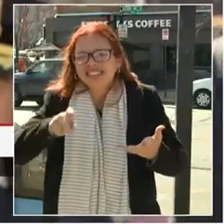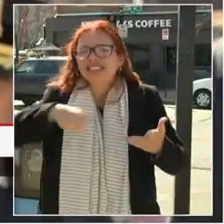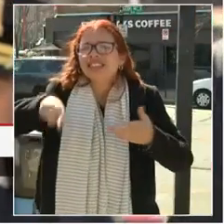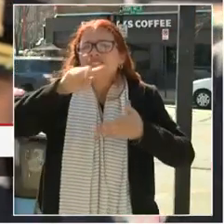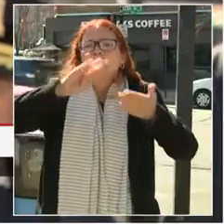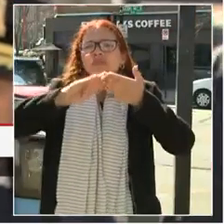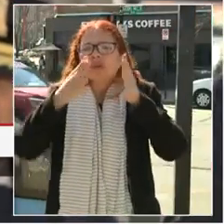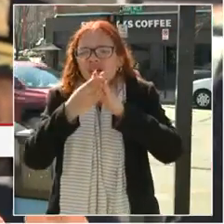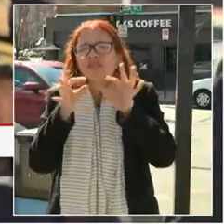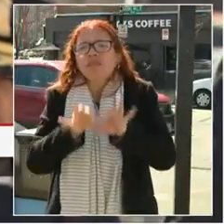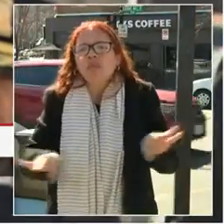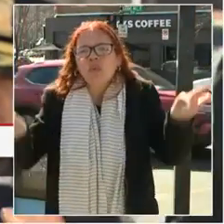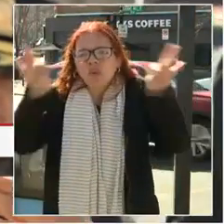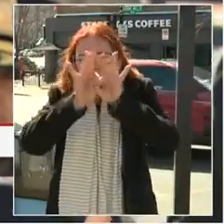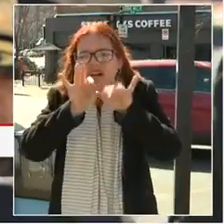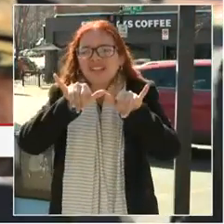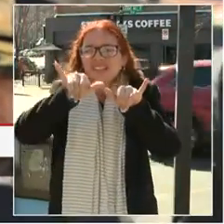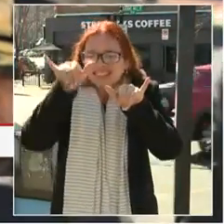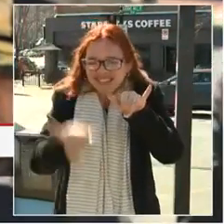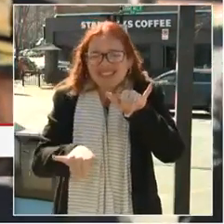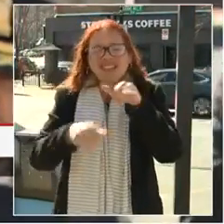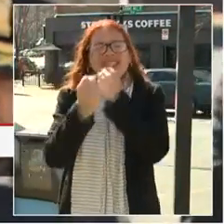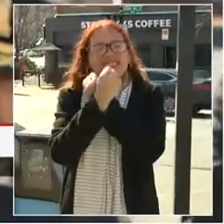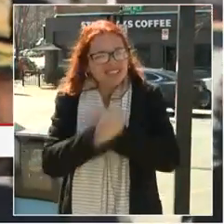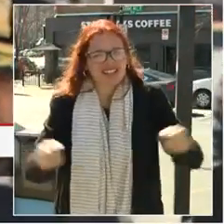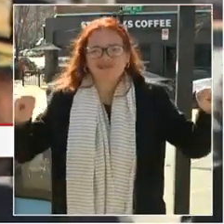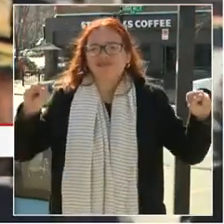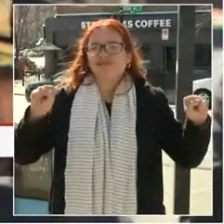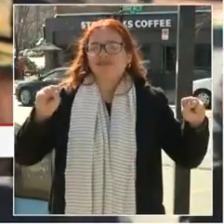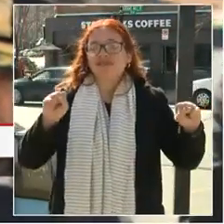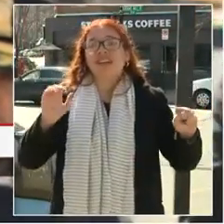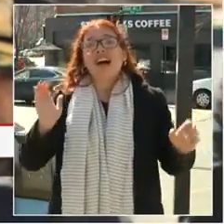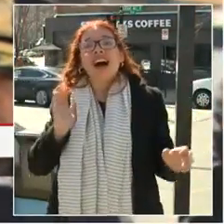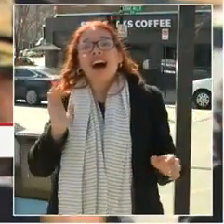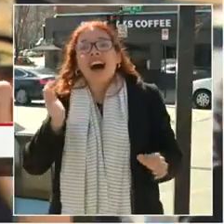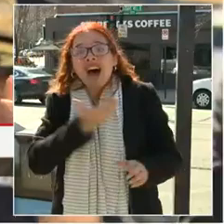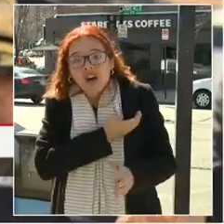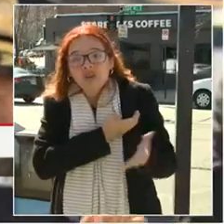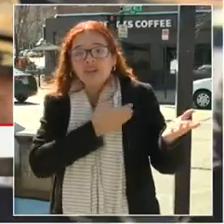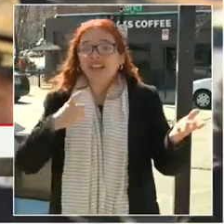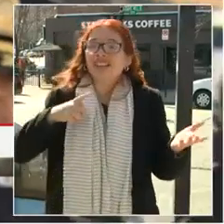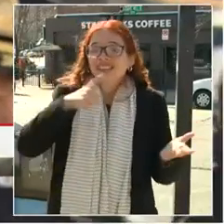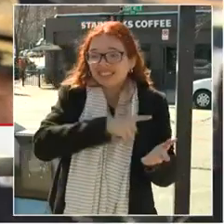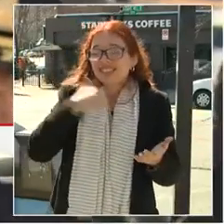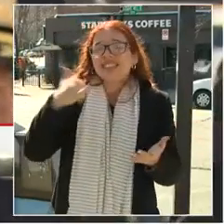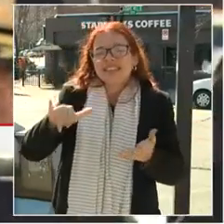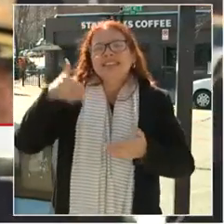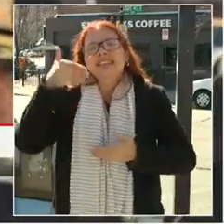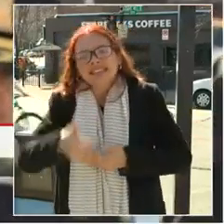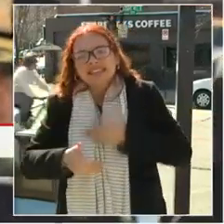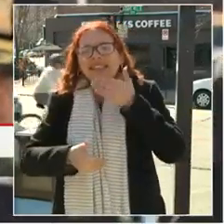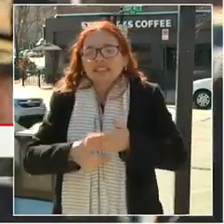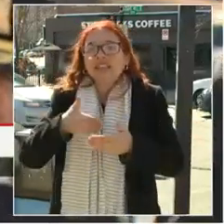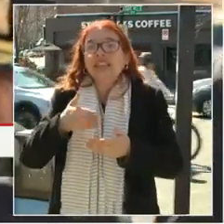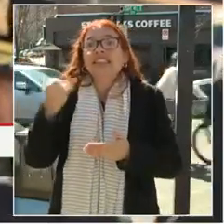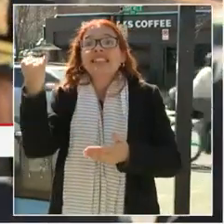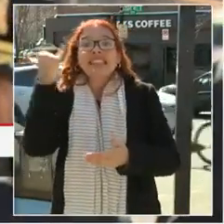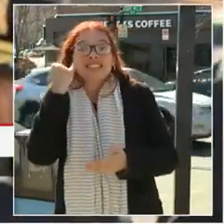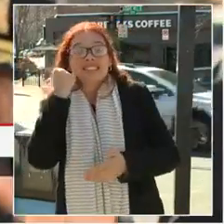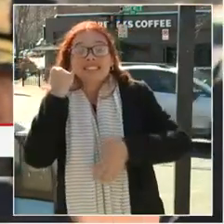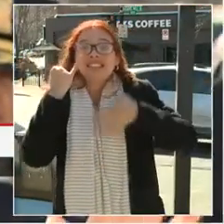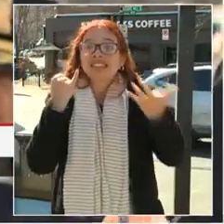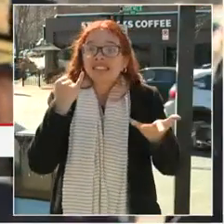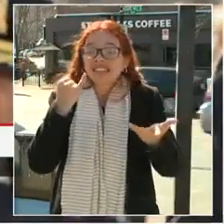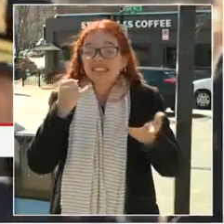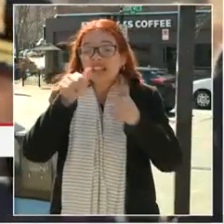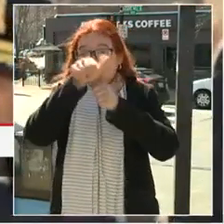safe. So this is our legislative process. As long as we live under limited home rule, and you